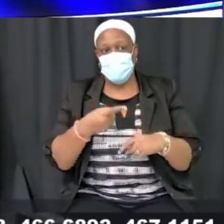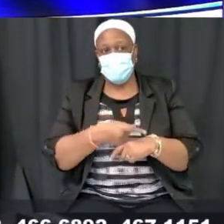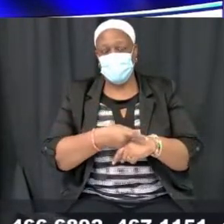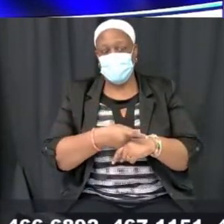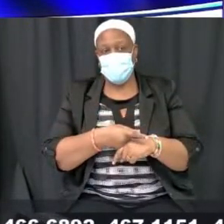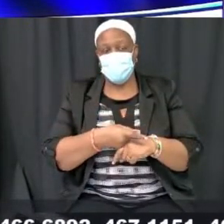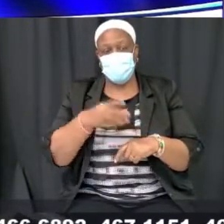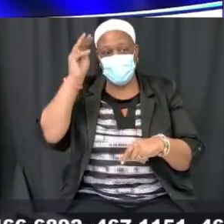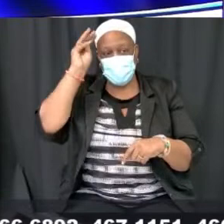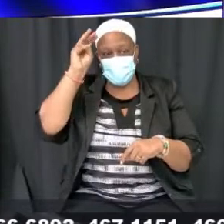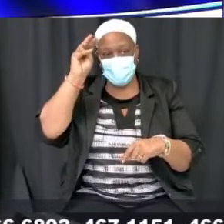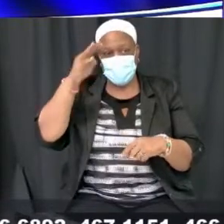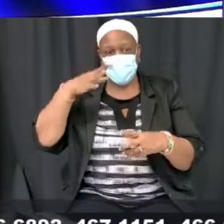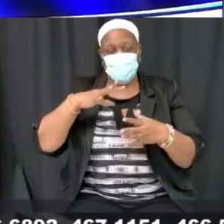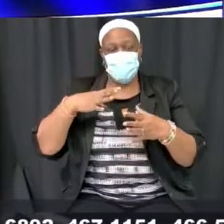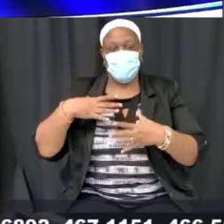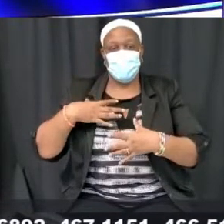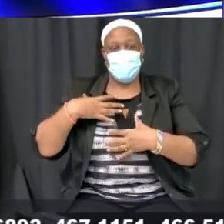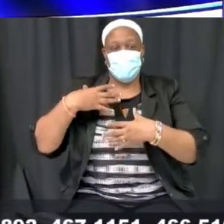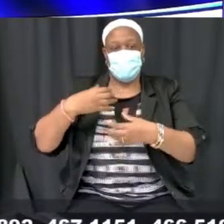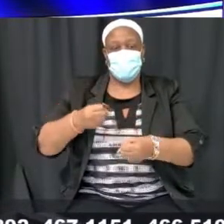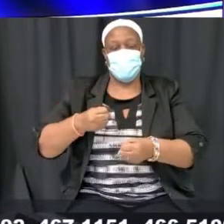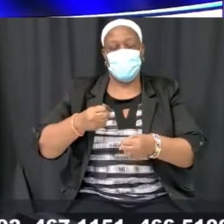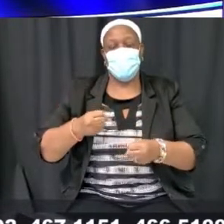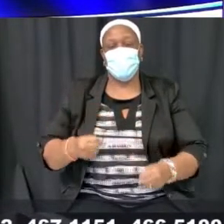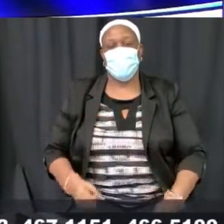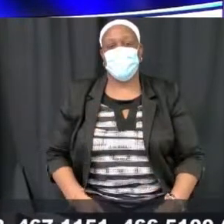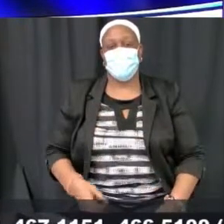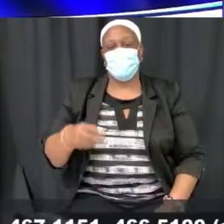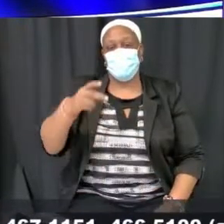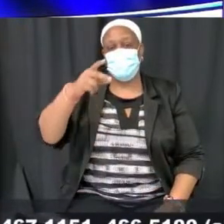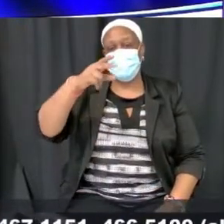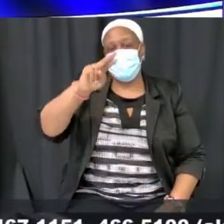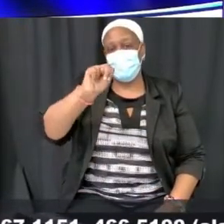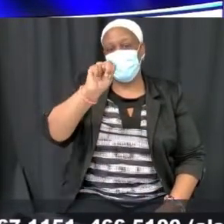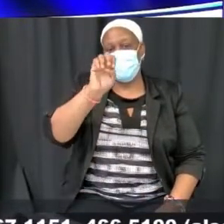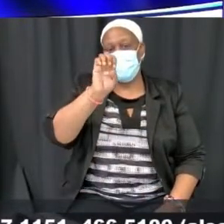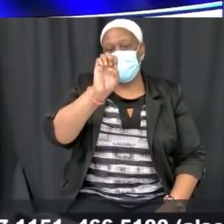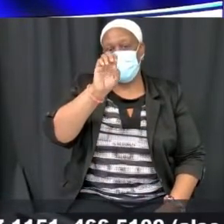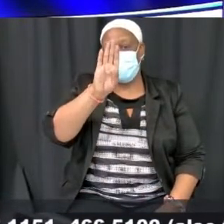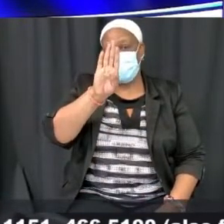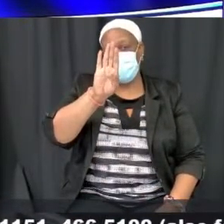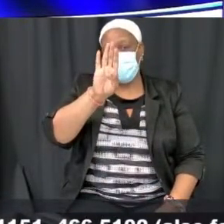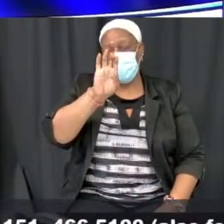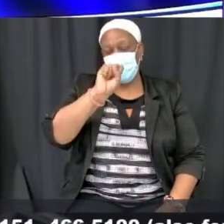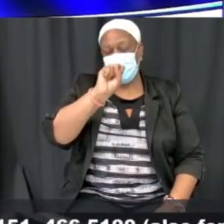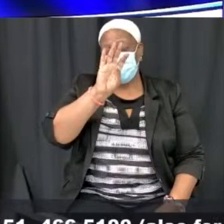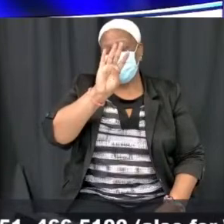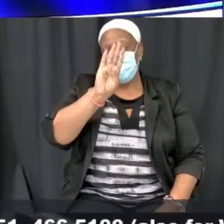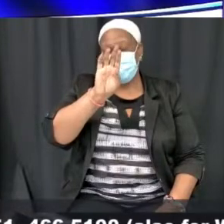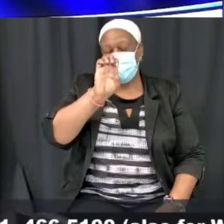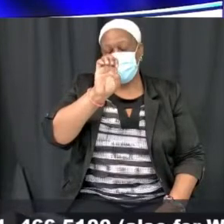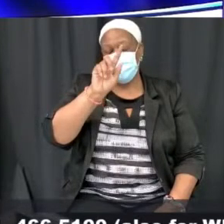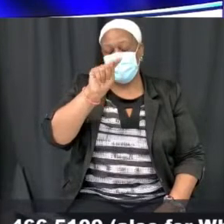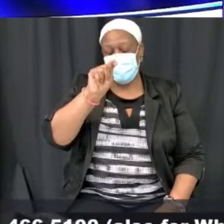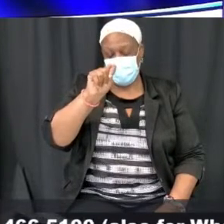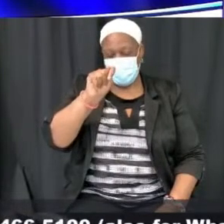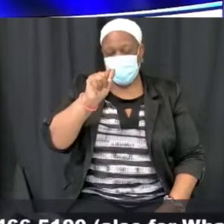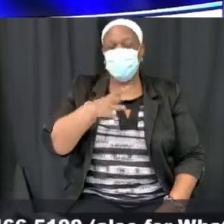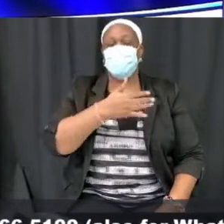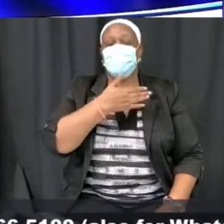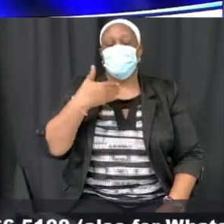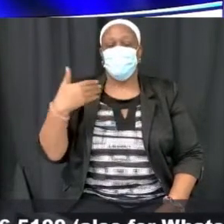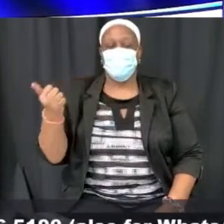recognize the Honorable Wendy Phipps, the co-chair of the Disaster Mitigation Council. I also recognize the